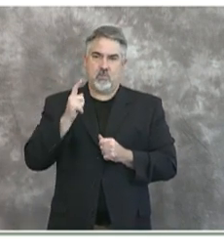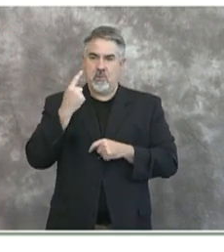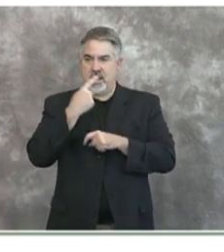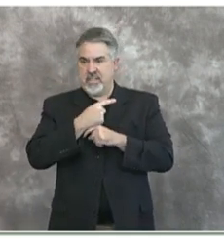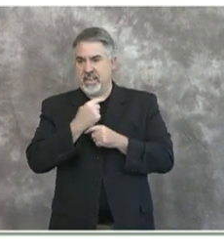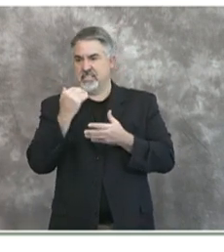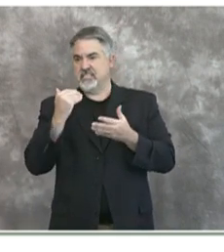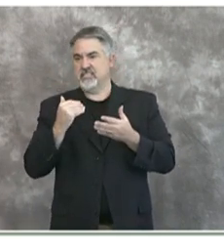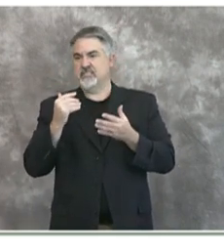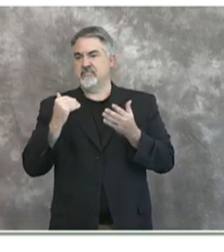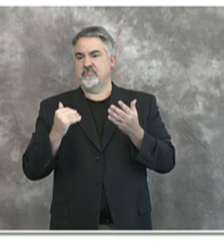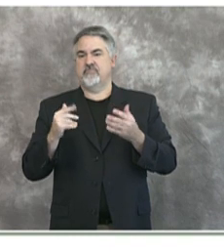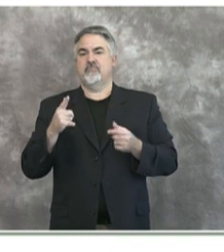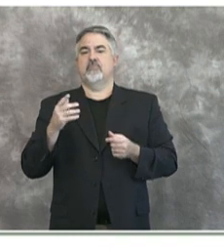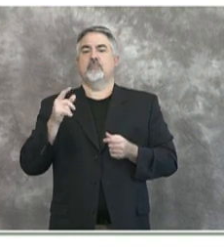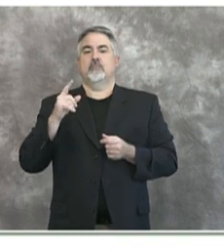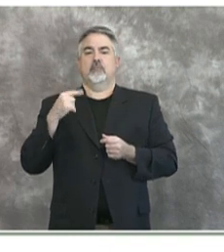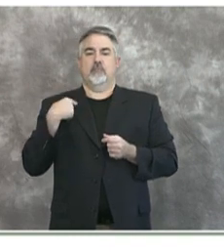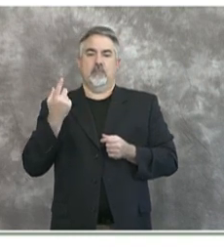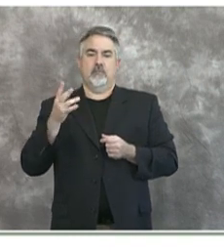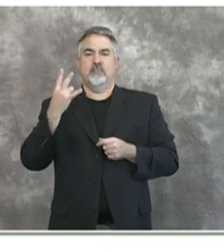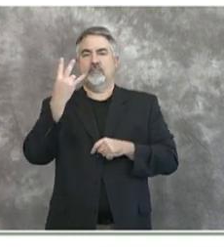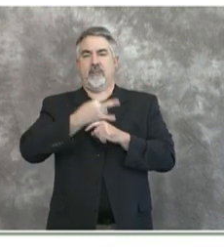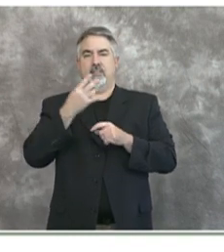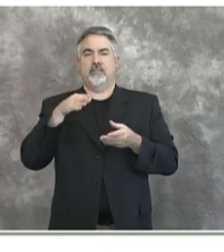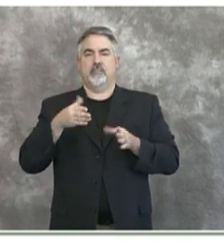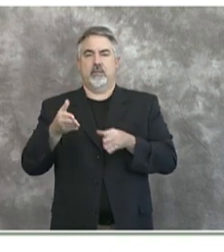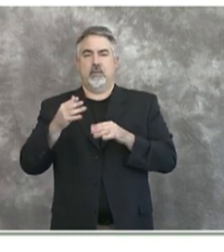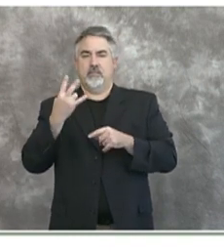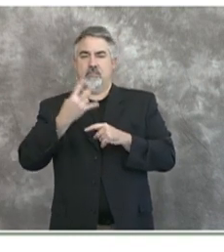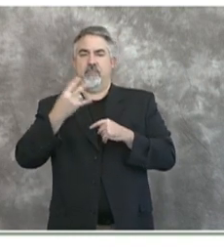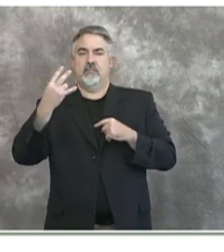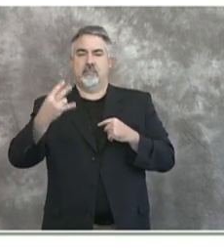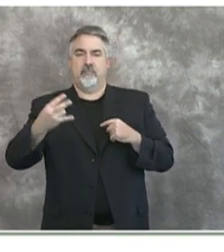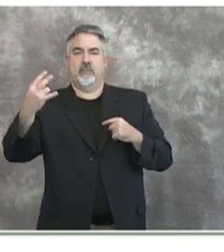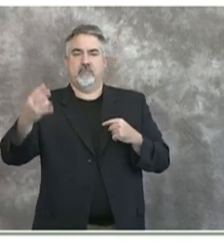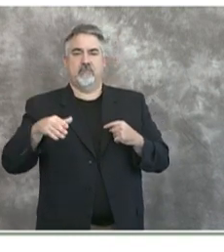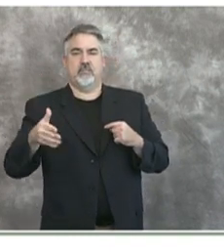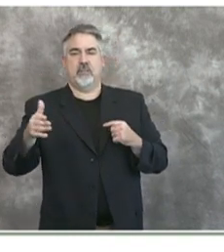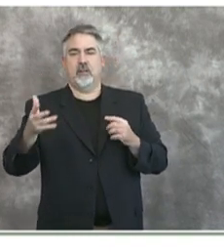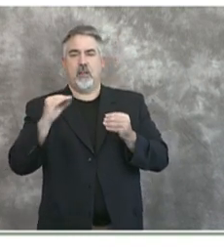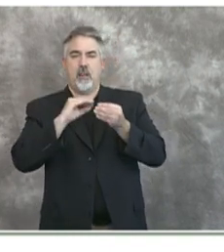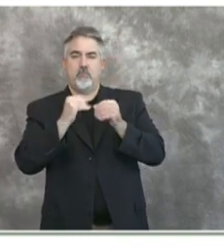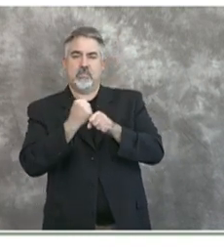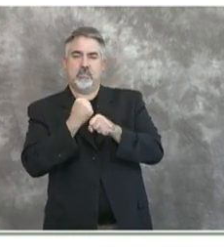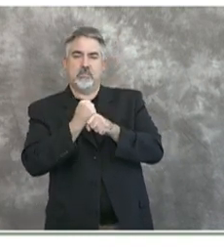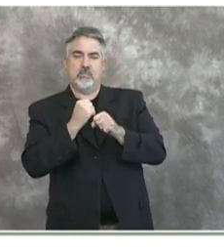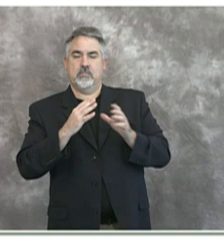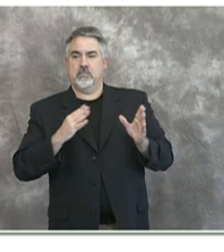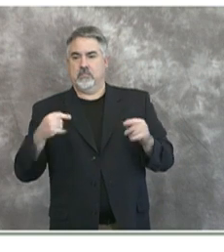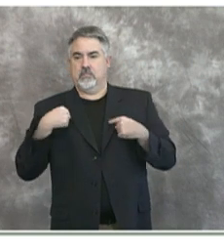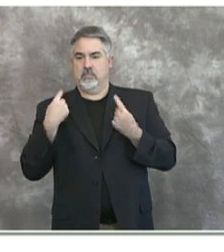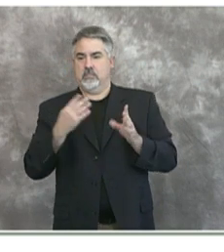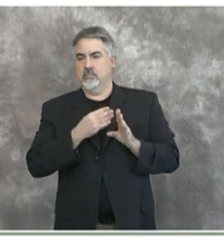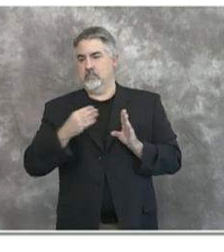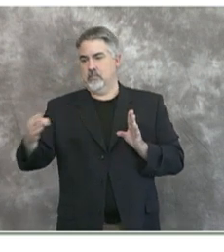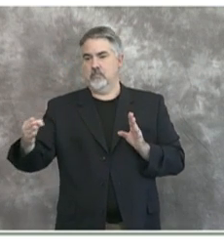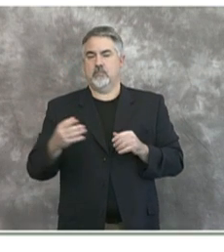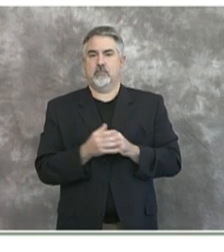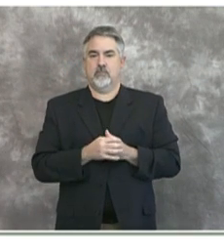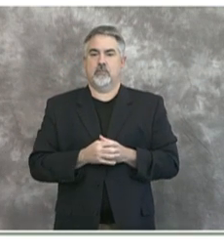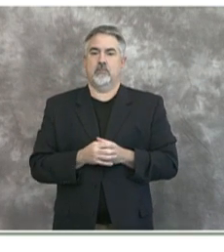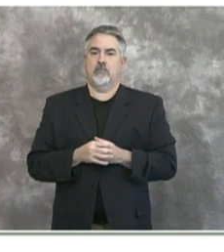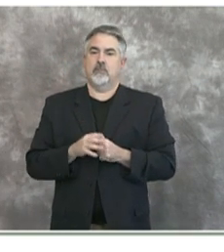increase of 4, taking us to 100 total deaths with a doubling rate there of every 7 days. Modest changes in number of hotel